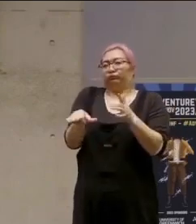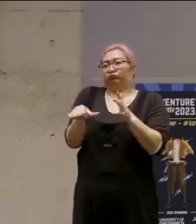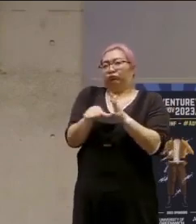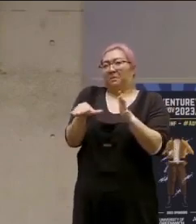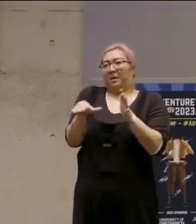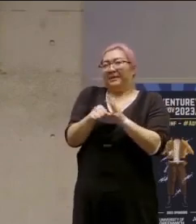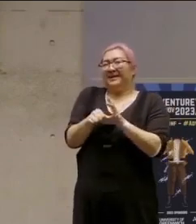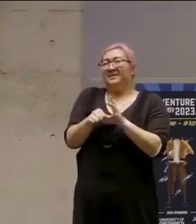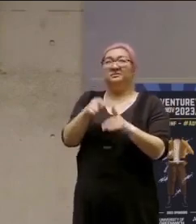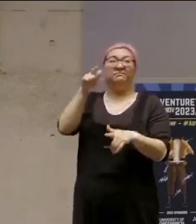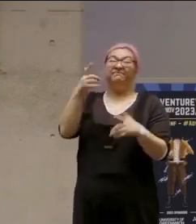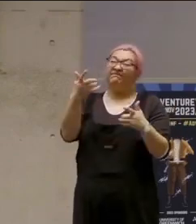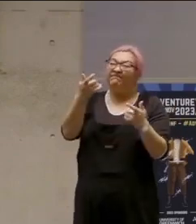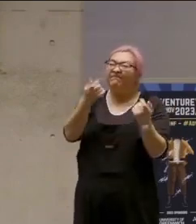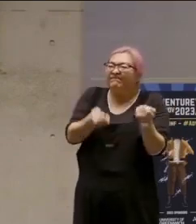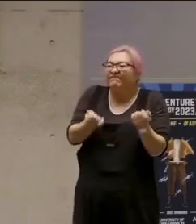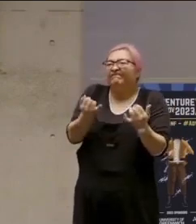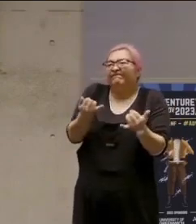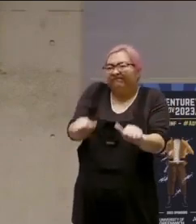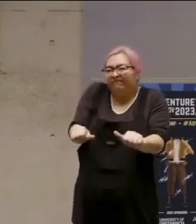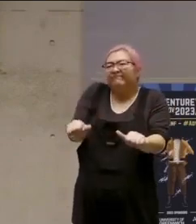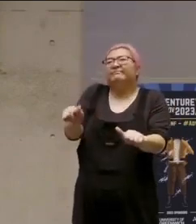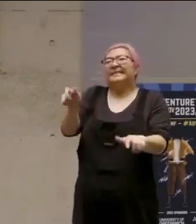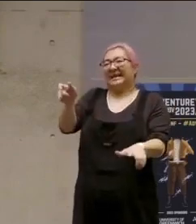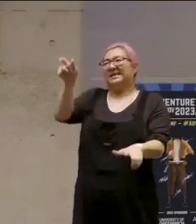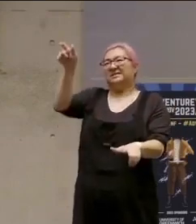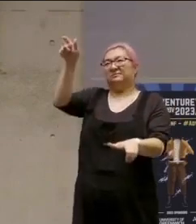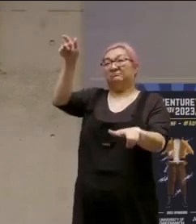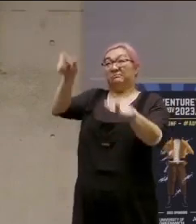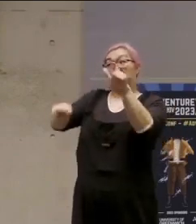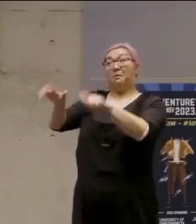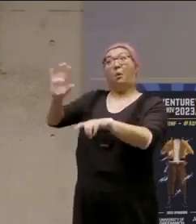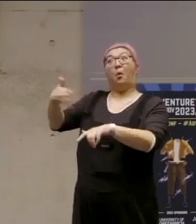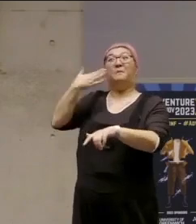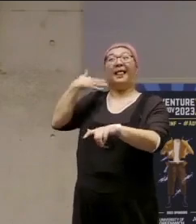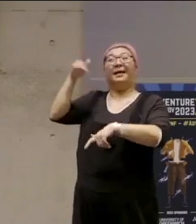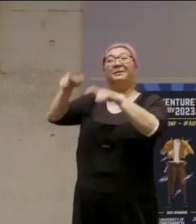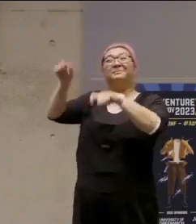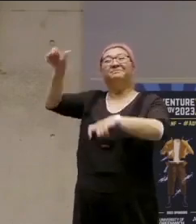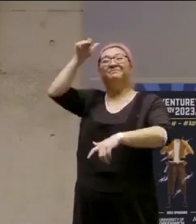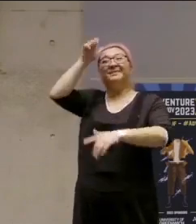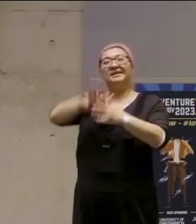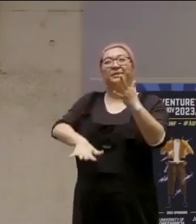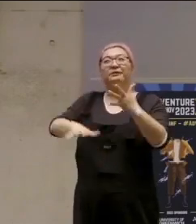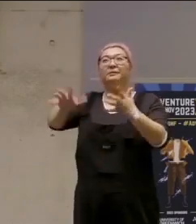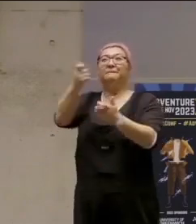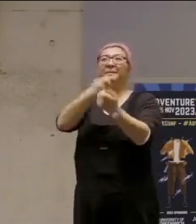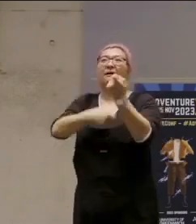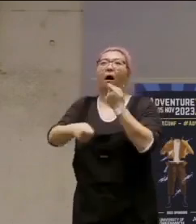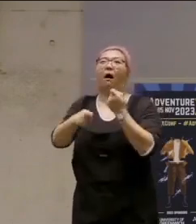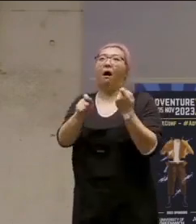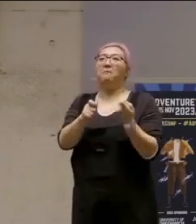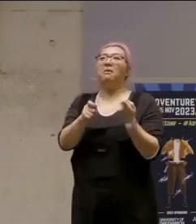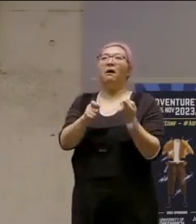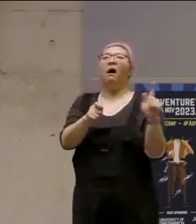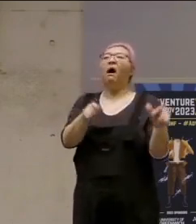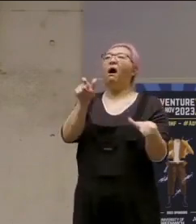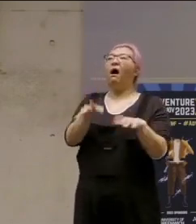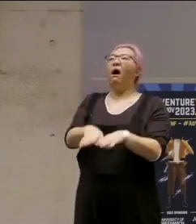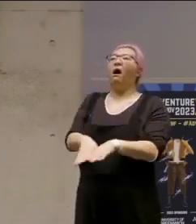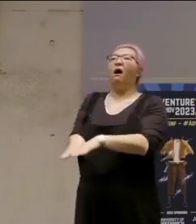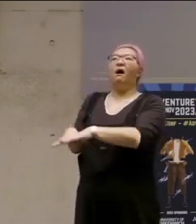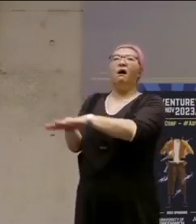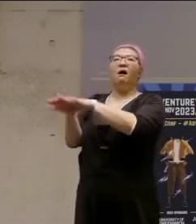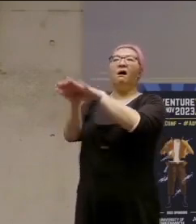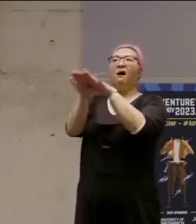and a lot of what the black diaspora's experience is to, like, black American ideas. And that's not to say that,